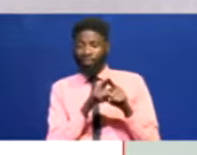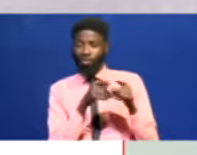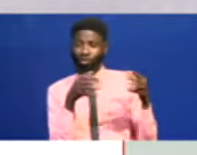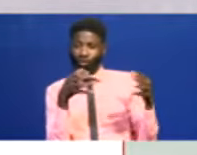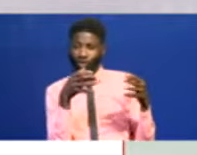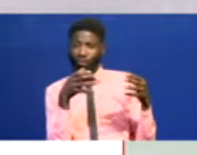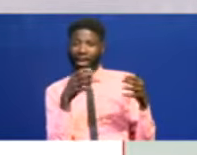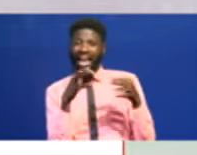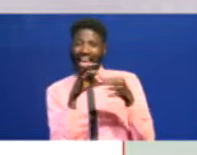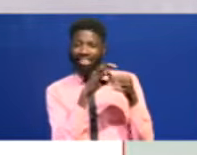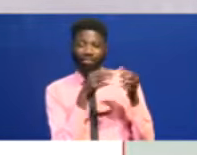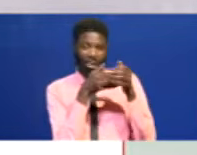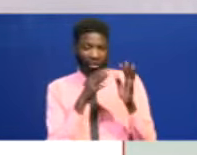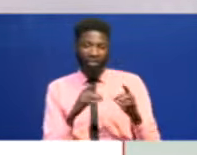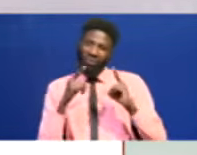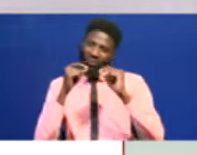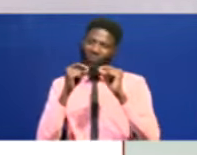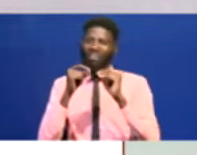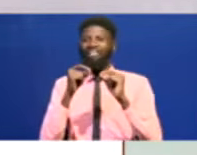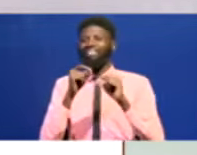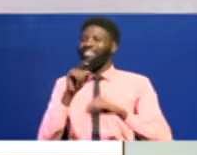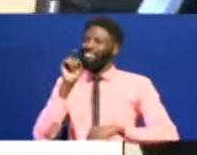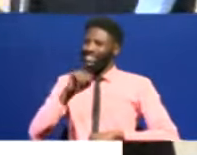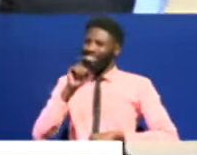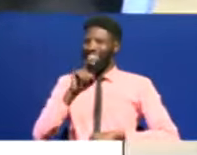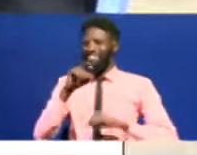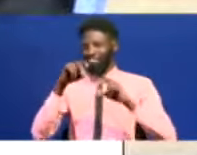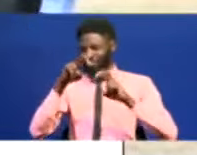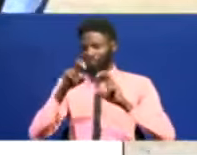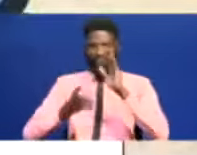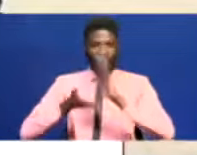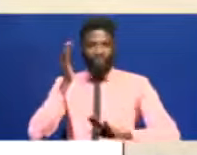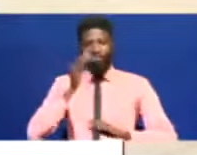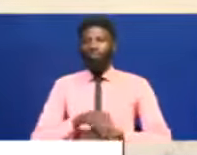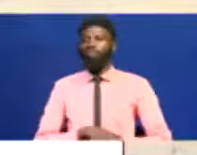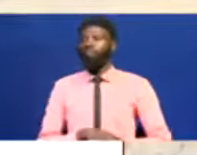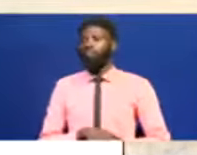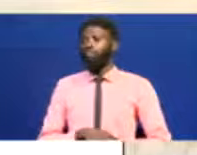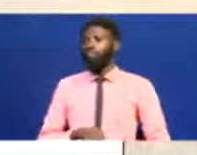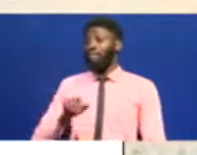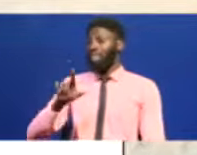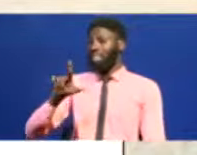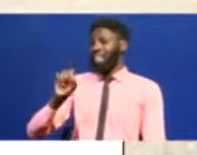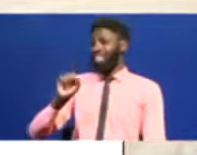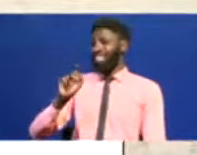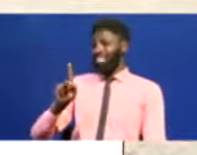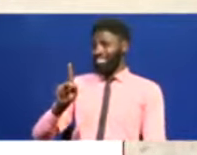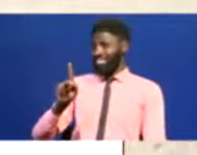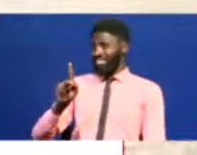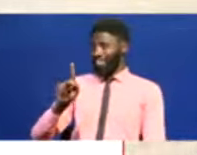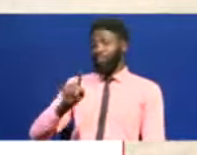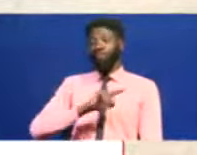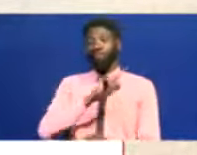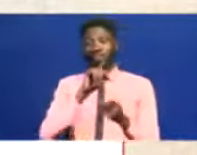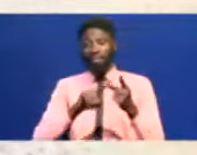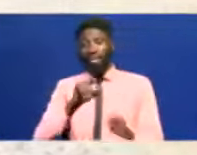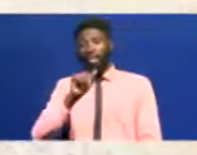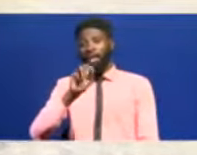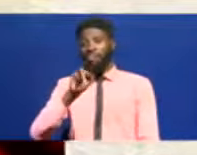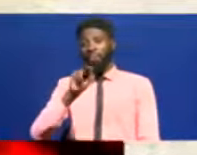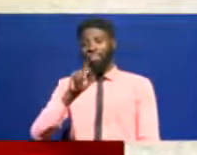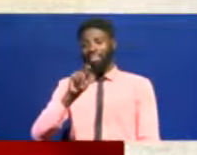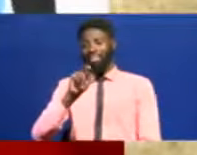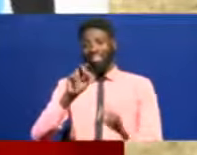speedy investigation into the matter. The Law Society of Kenya, Amnesty International Kenya, Kenya Human